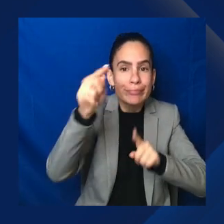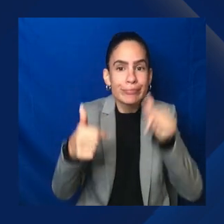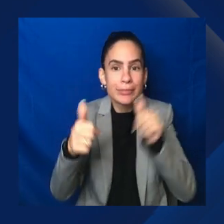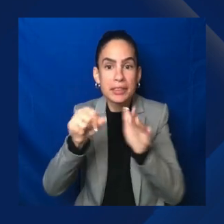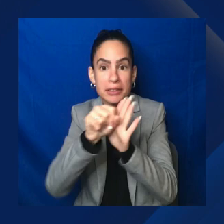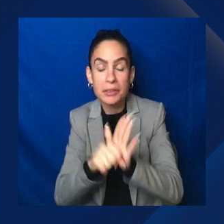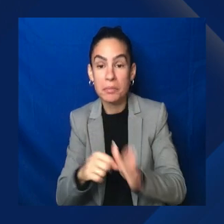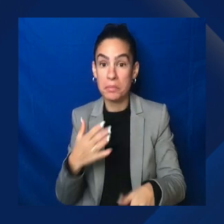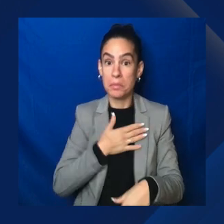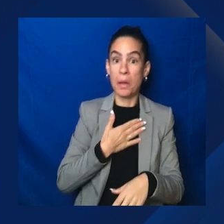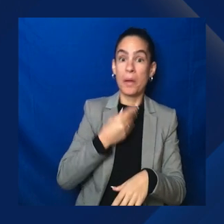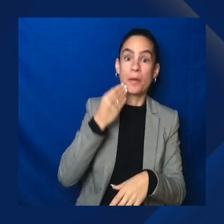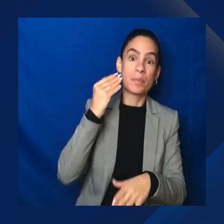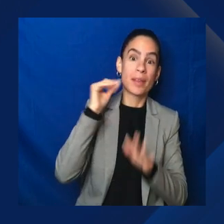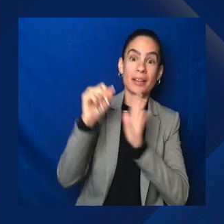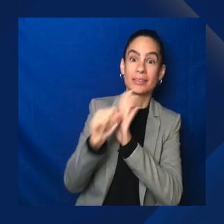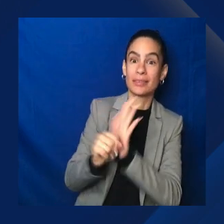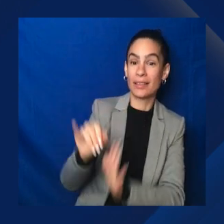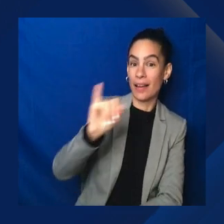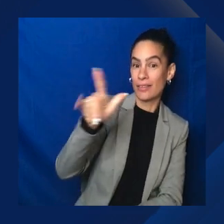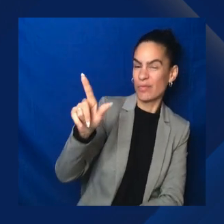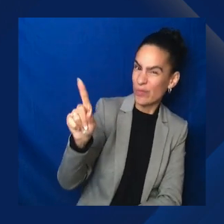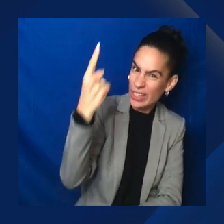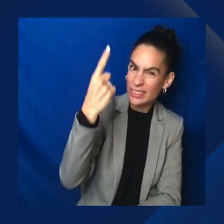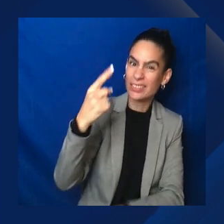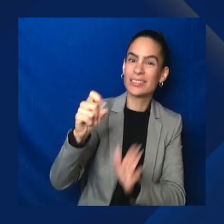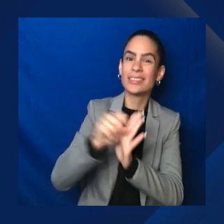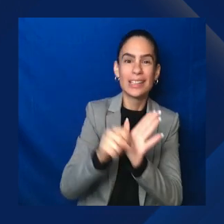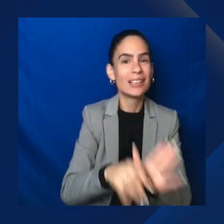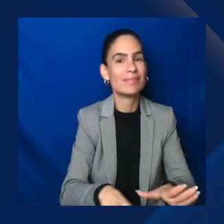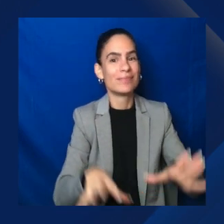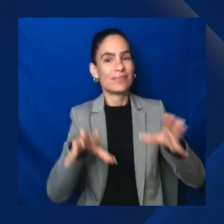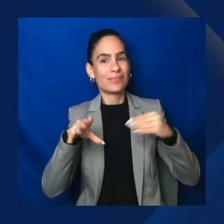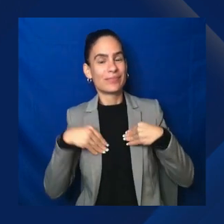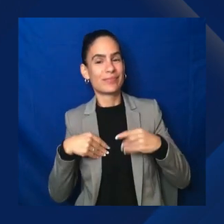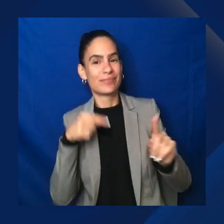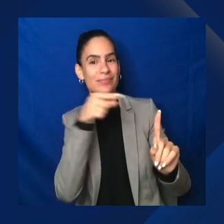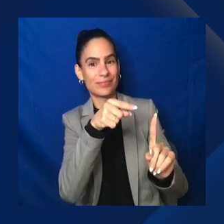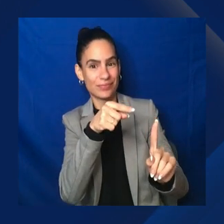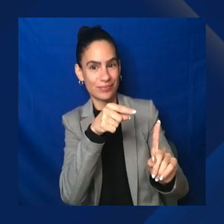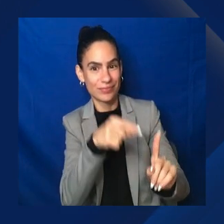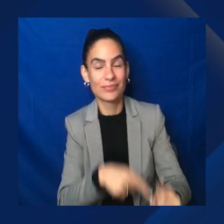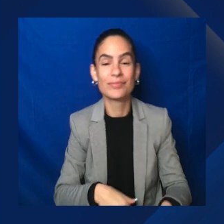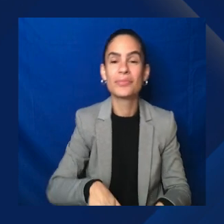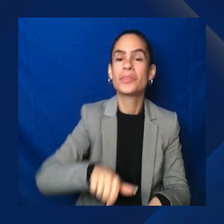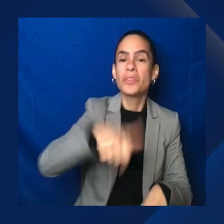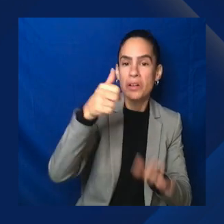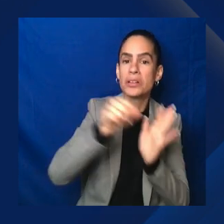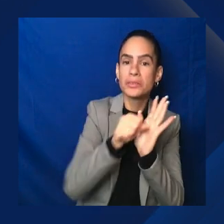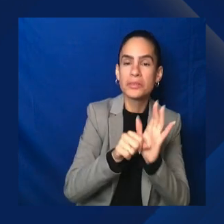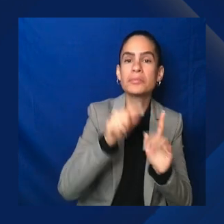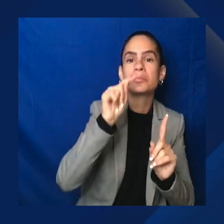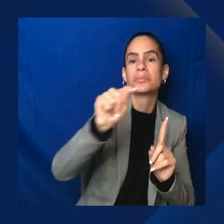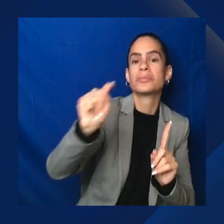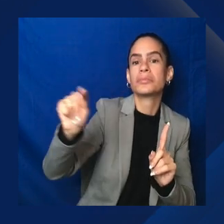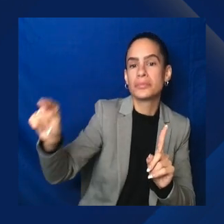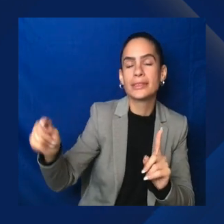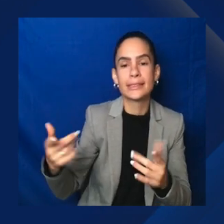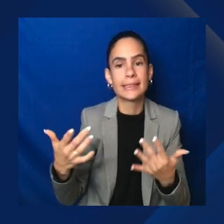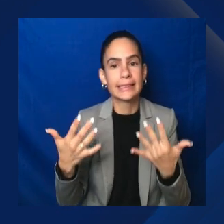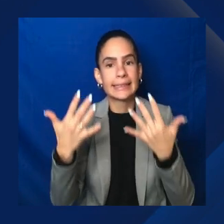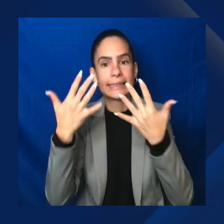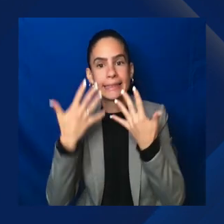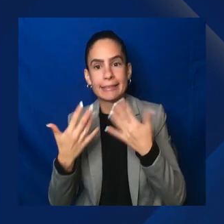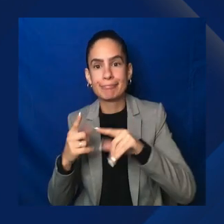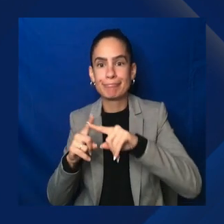nation to accept it. And so we now have that. But in other states, unfortunately, it's dependent on politics, whether or not your